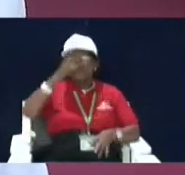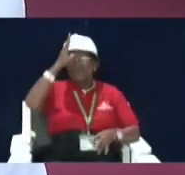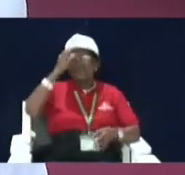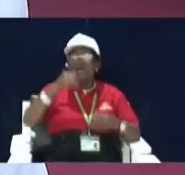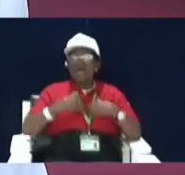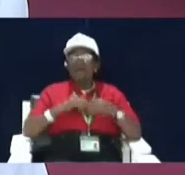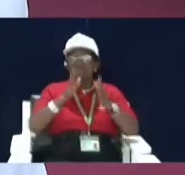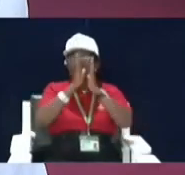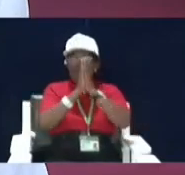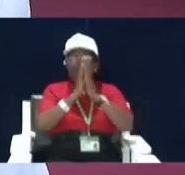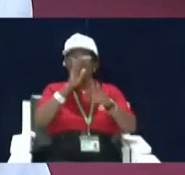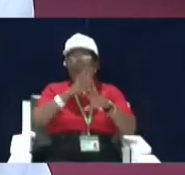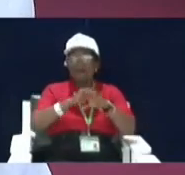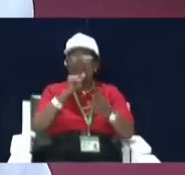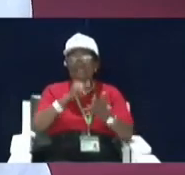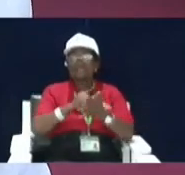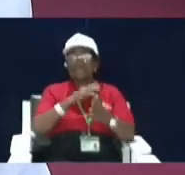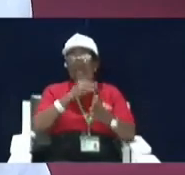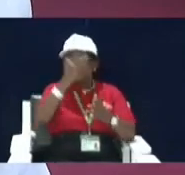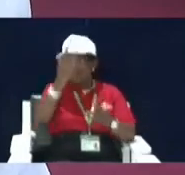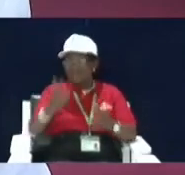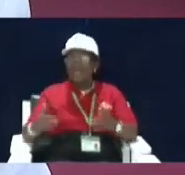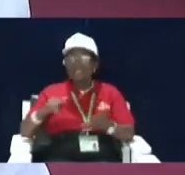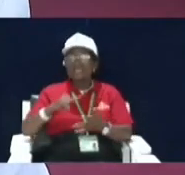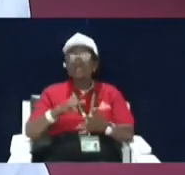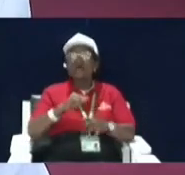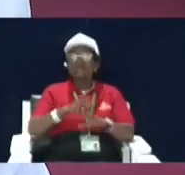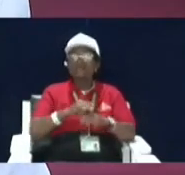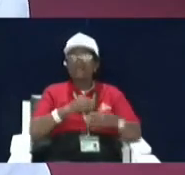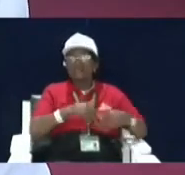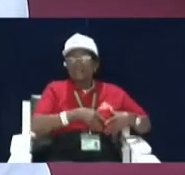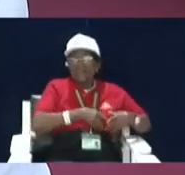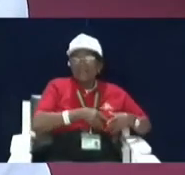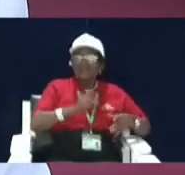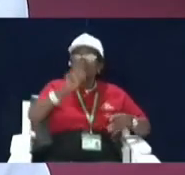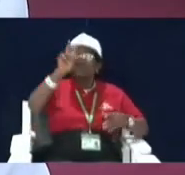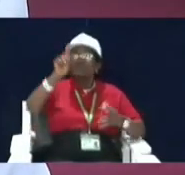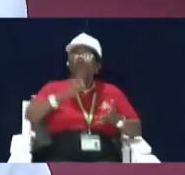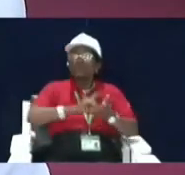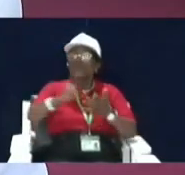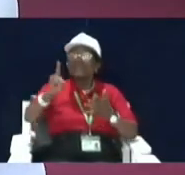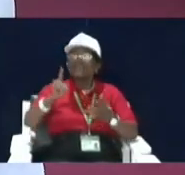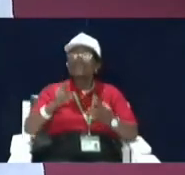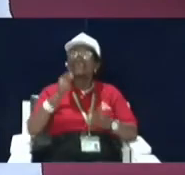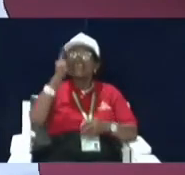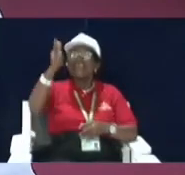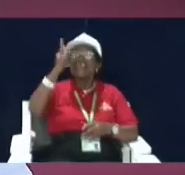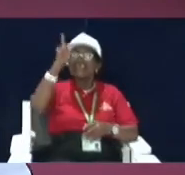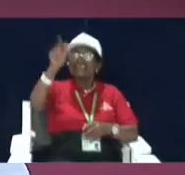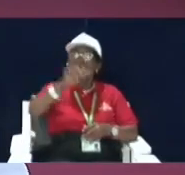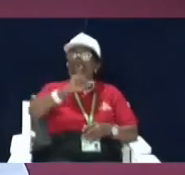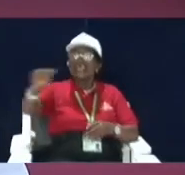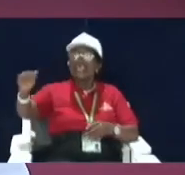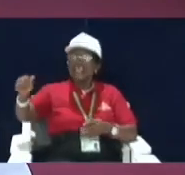And 2 weeks later, a brand new breast was there.